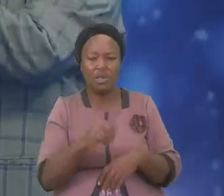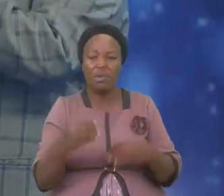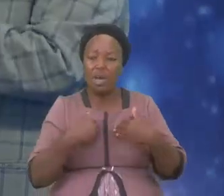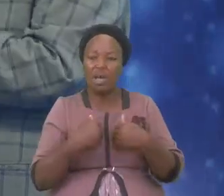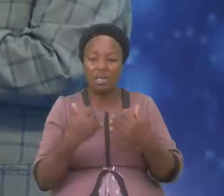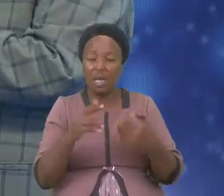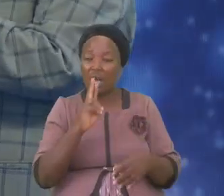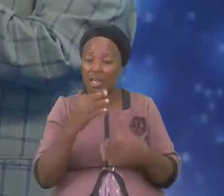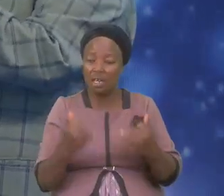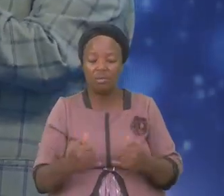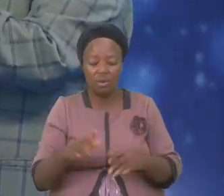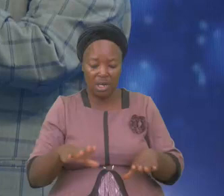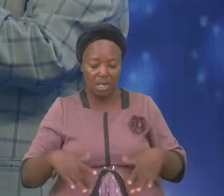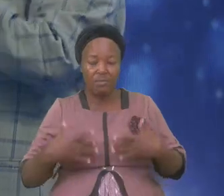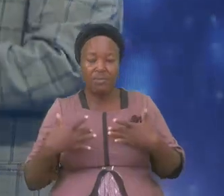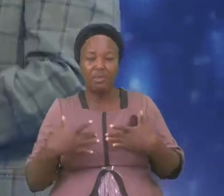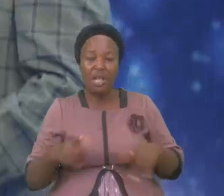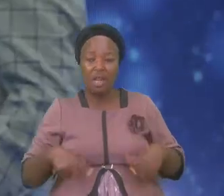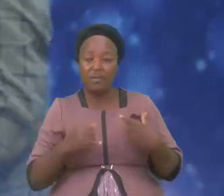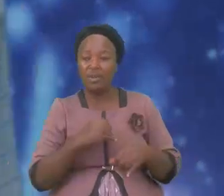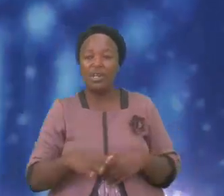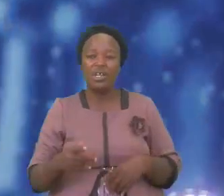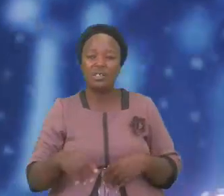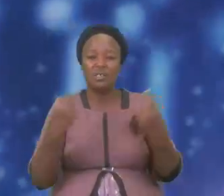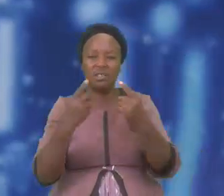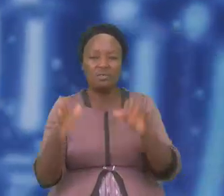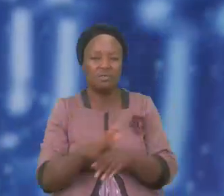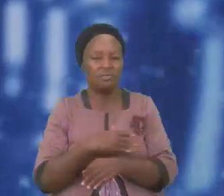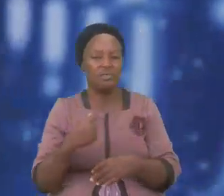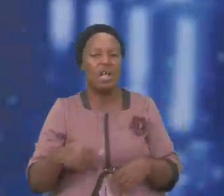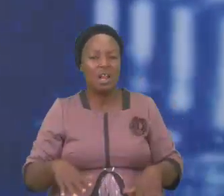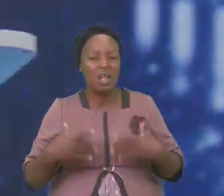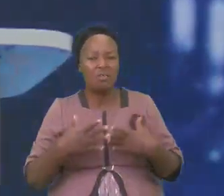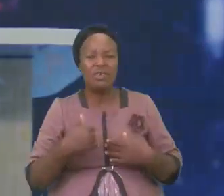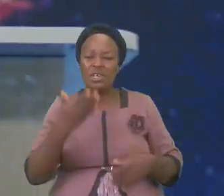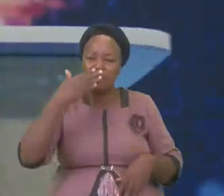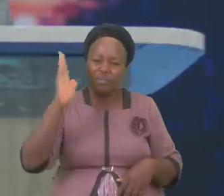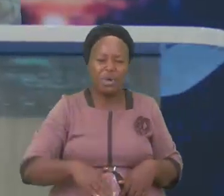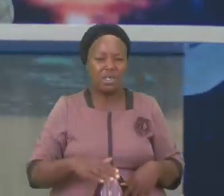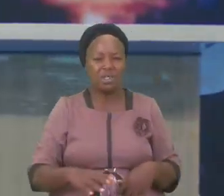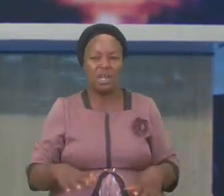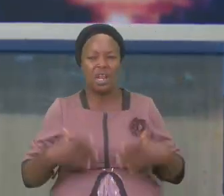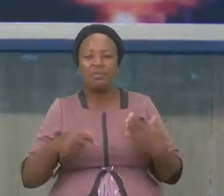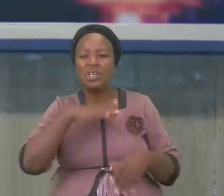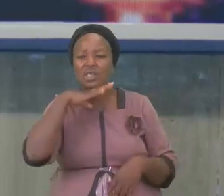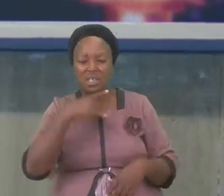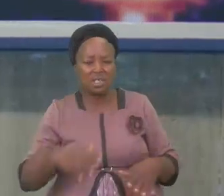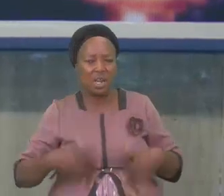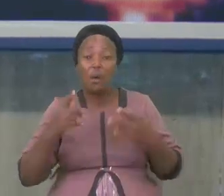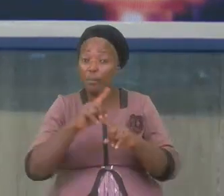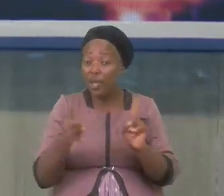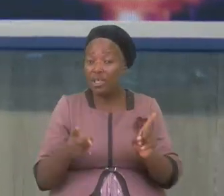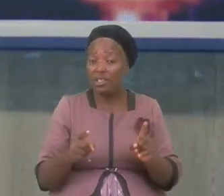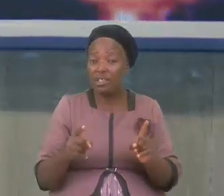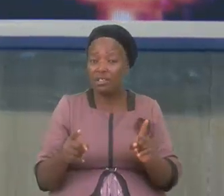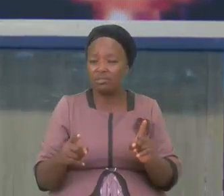a degraded life, a defiled life. But Daniel, Shadrach,